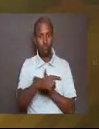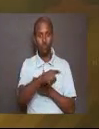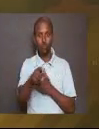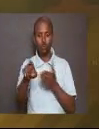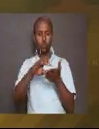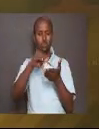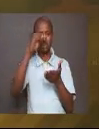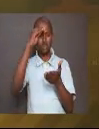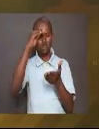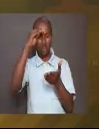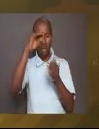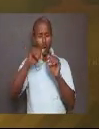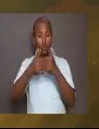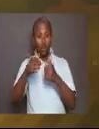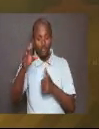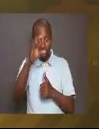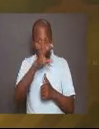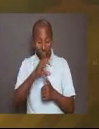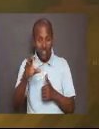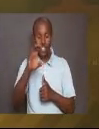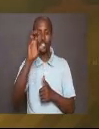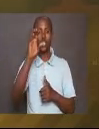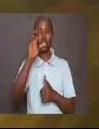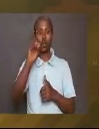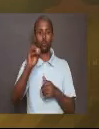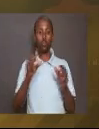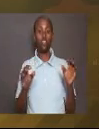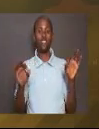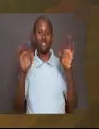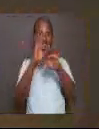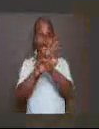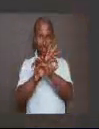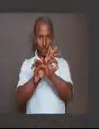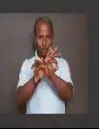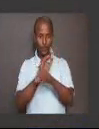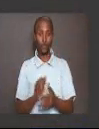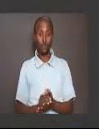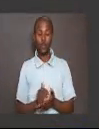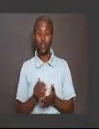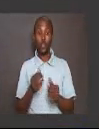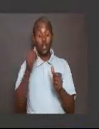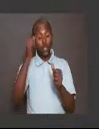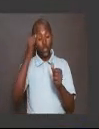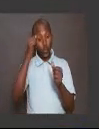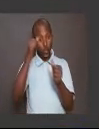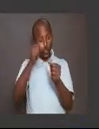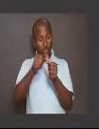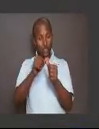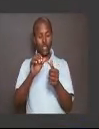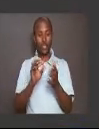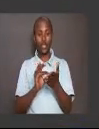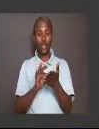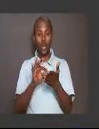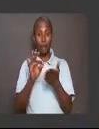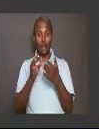studied how to find the zeros of a function. Note that a number